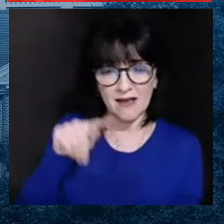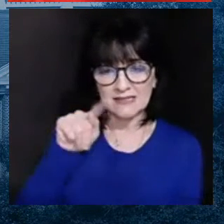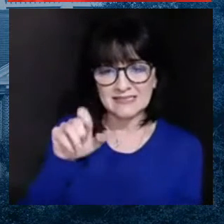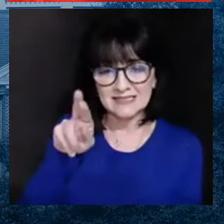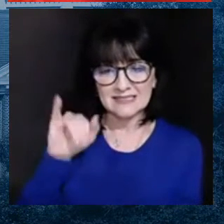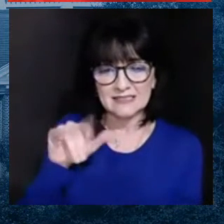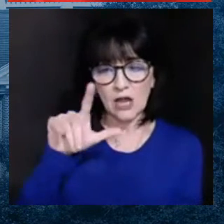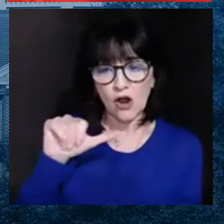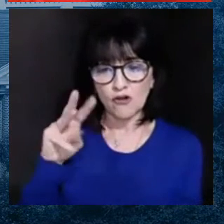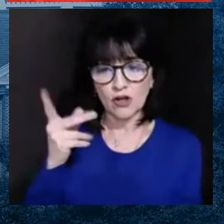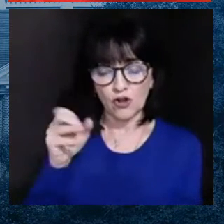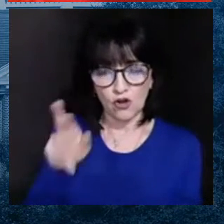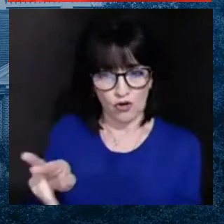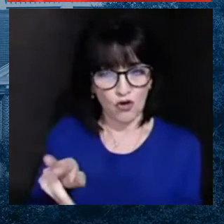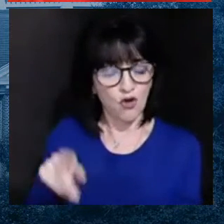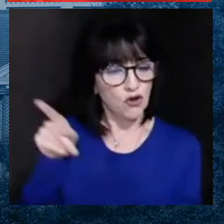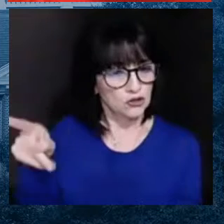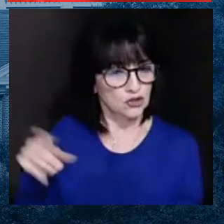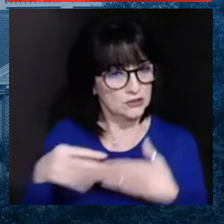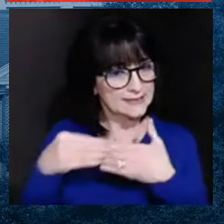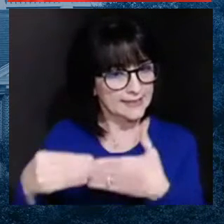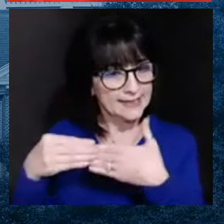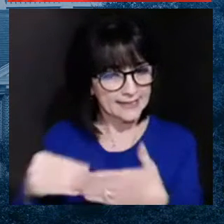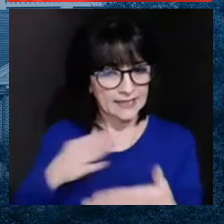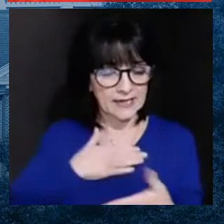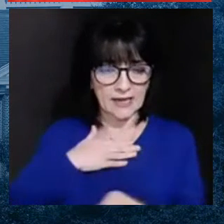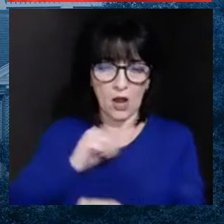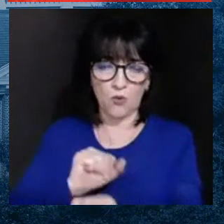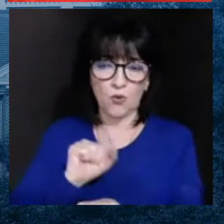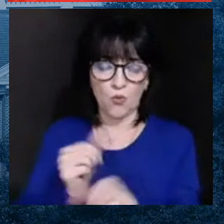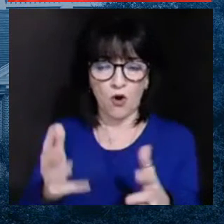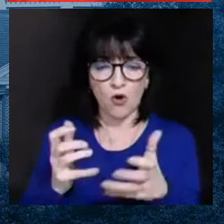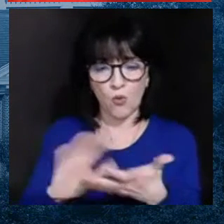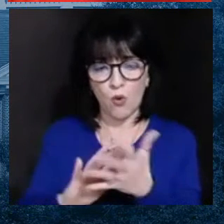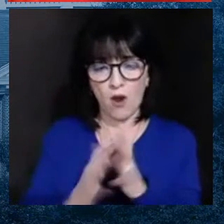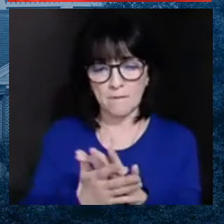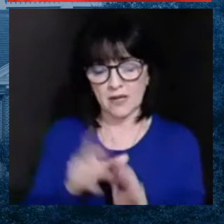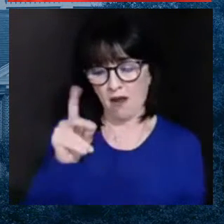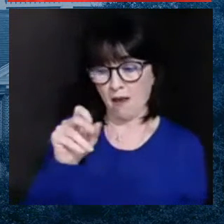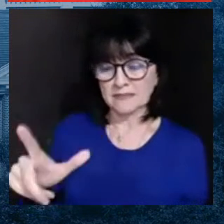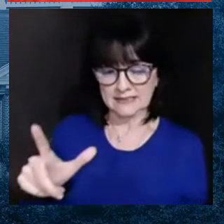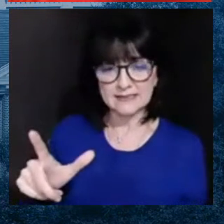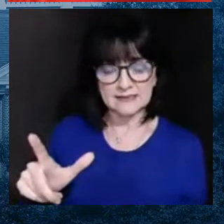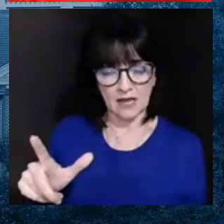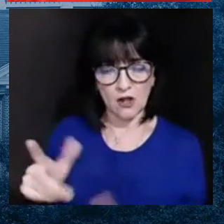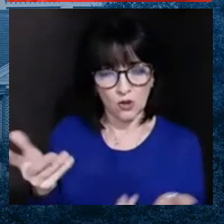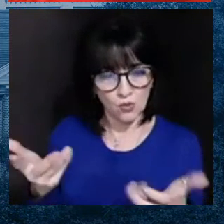state on the education side. Terry, thanks for being with us. Thank you, Governor.